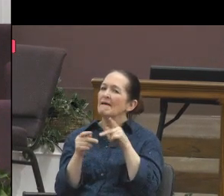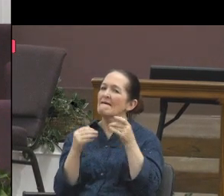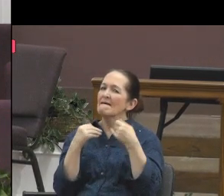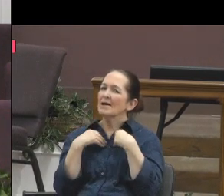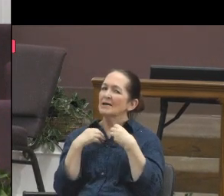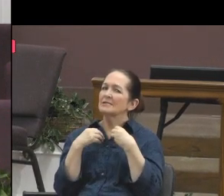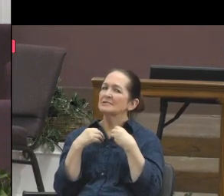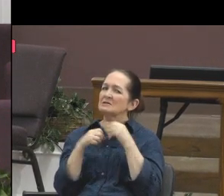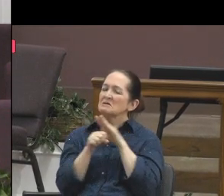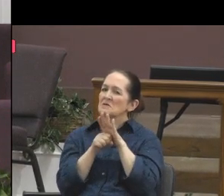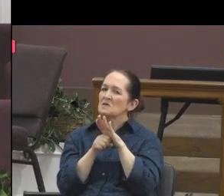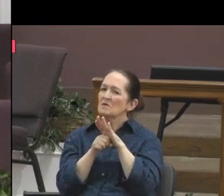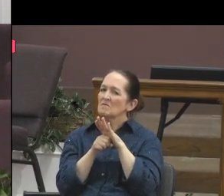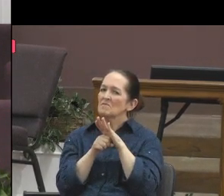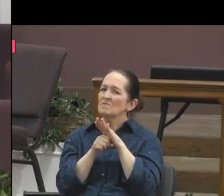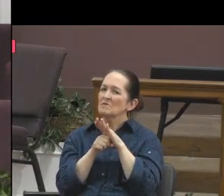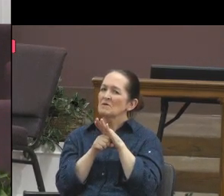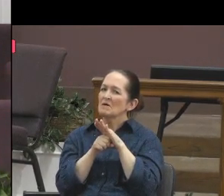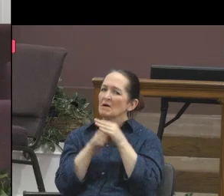to make a good decision.